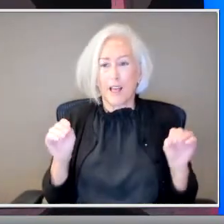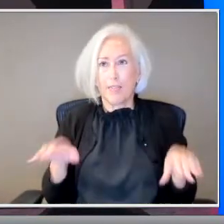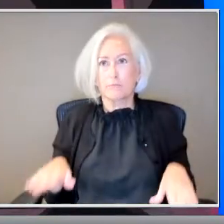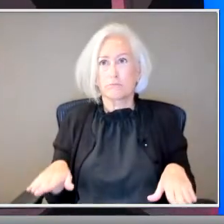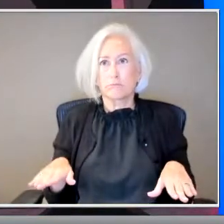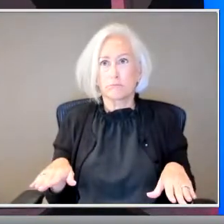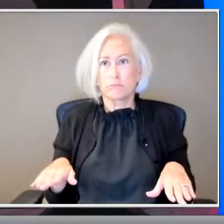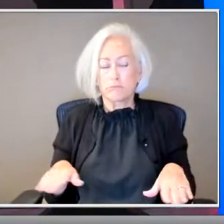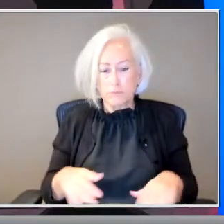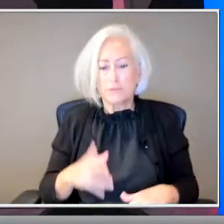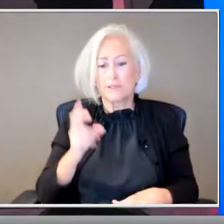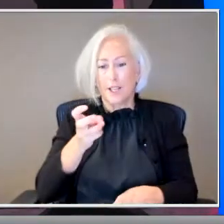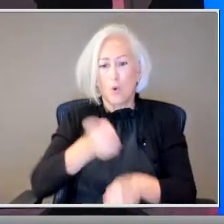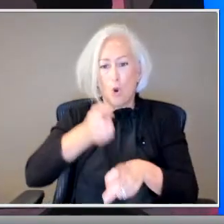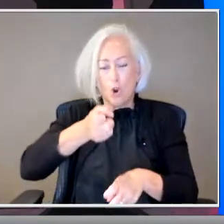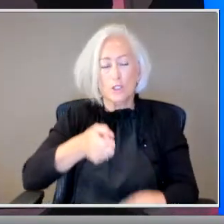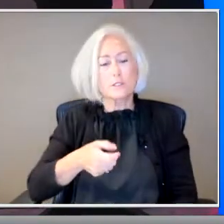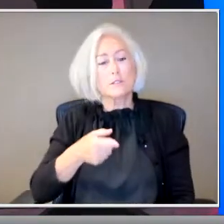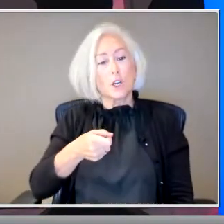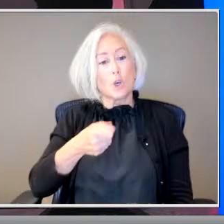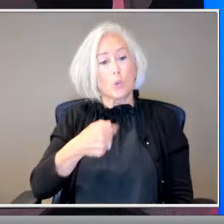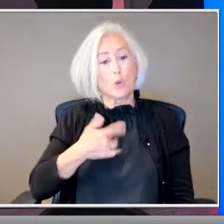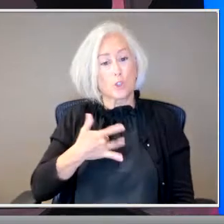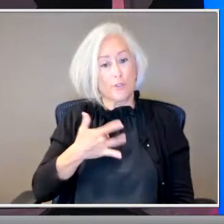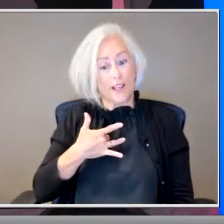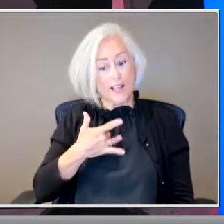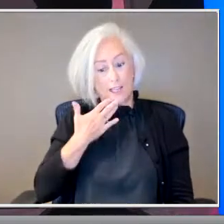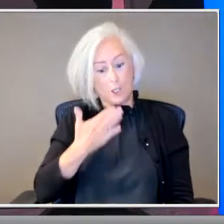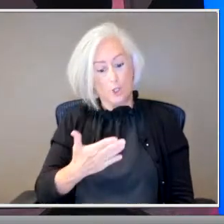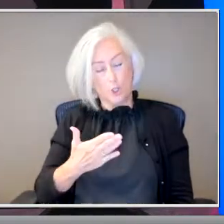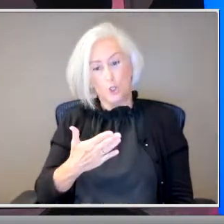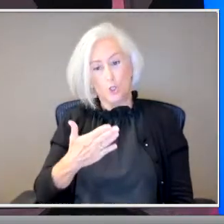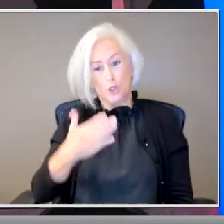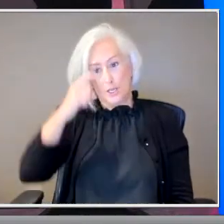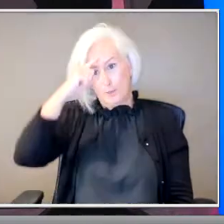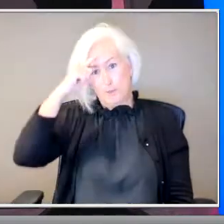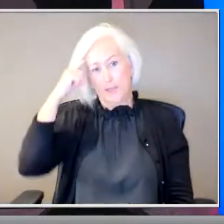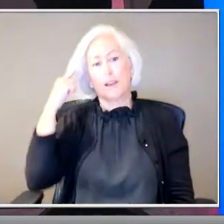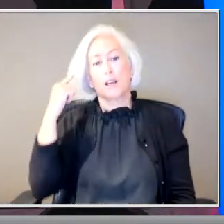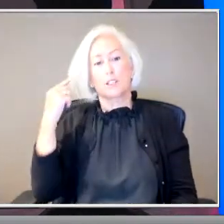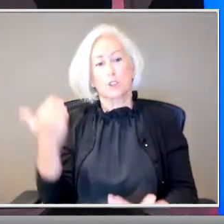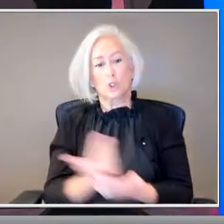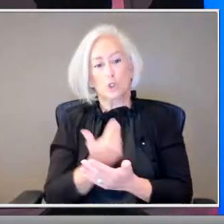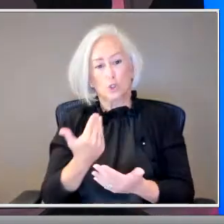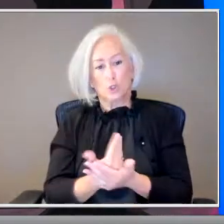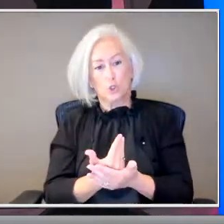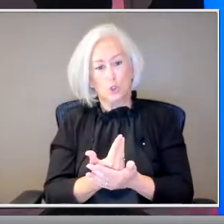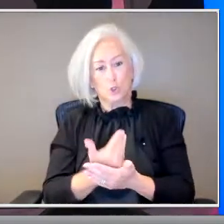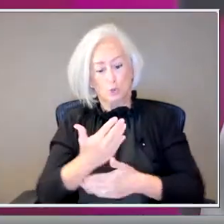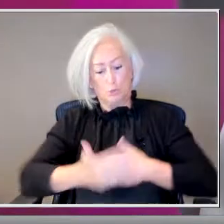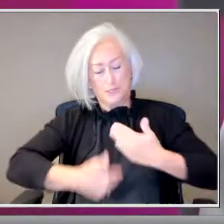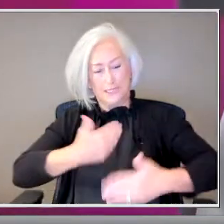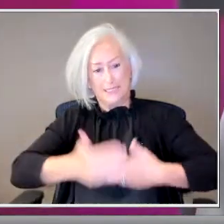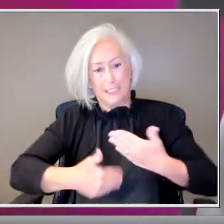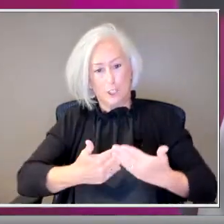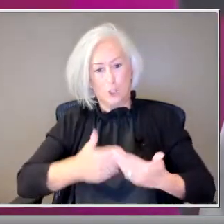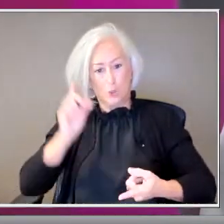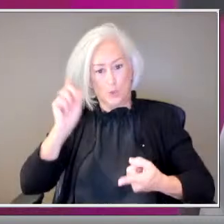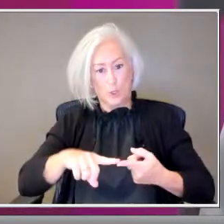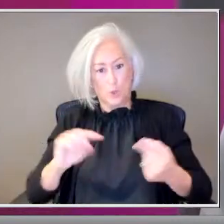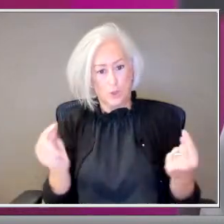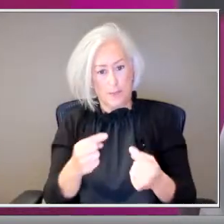part. Do you attribute her feeling so good afterwards to the new procedure, reducing the pain? I think the new procedure is helpful, and